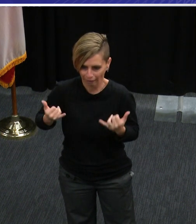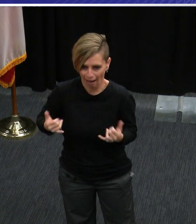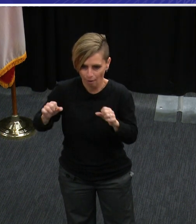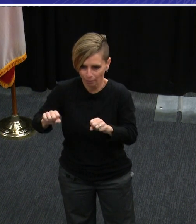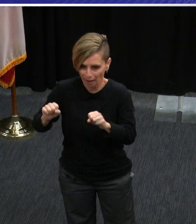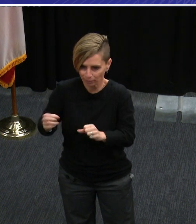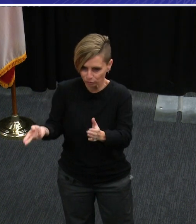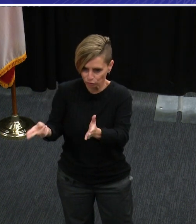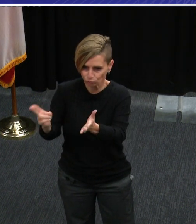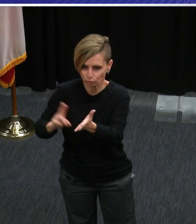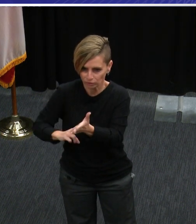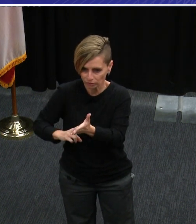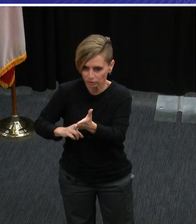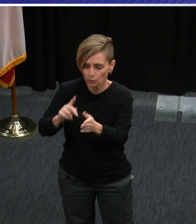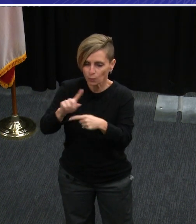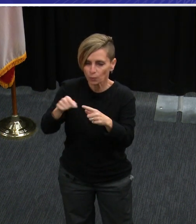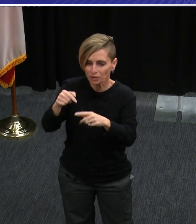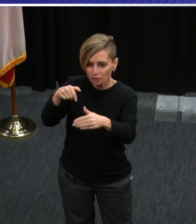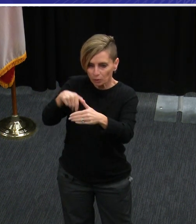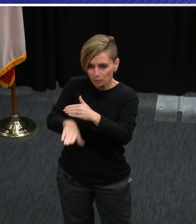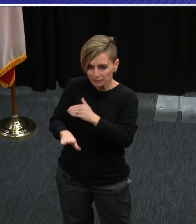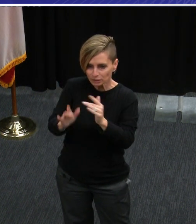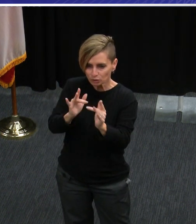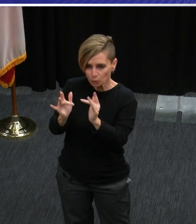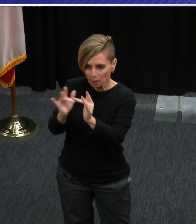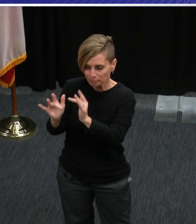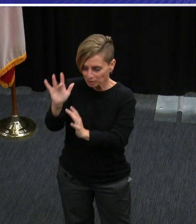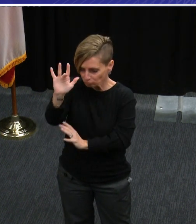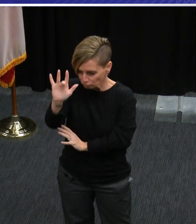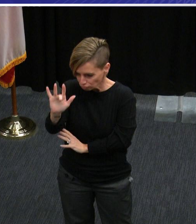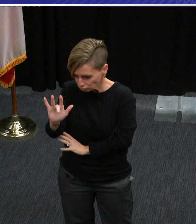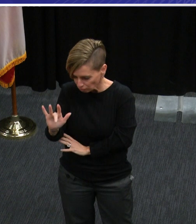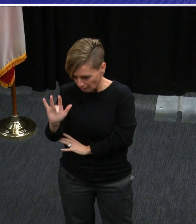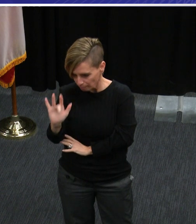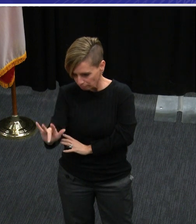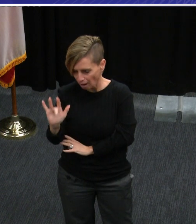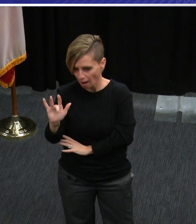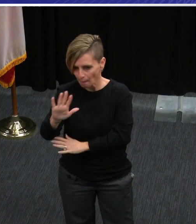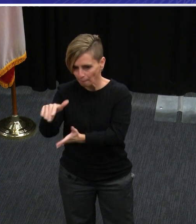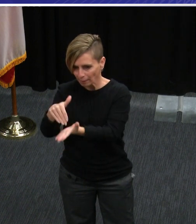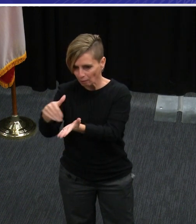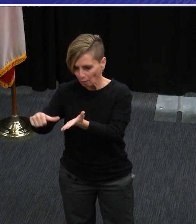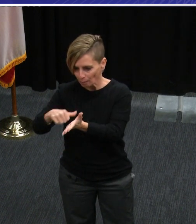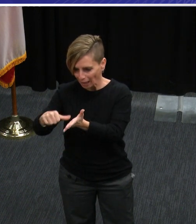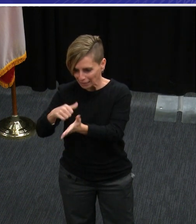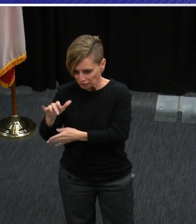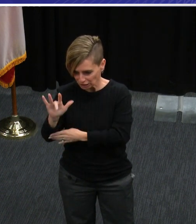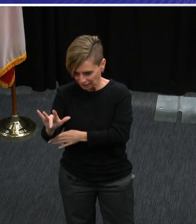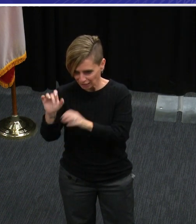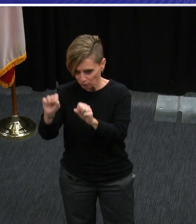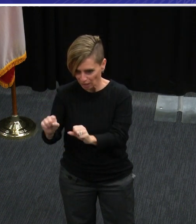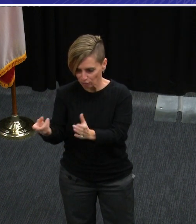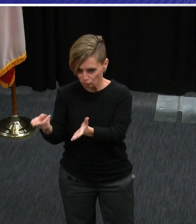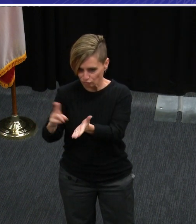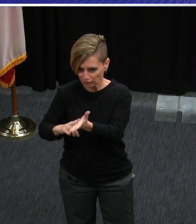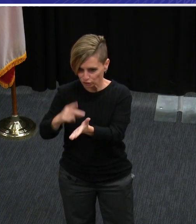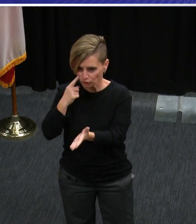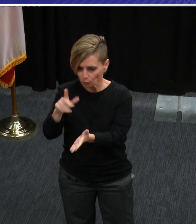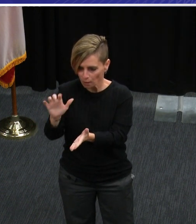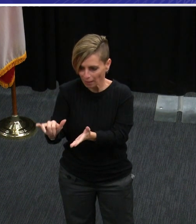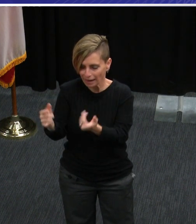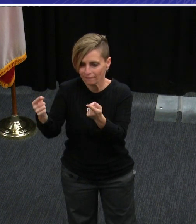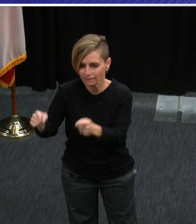when you go to our website, look, scroll down to the middle of the page and click on that link, and you can register for the event.